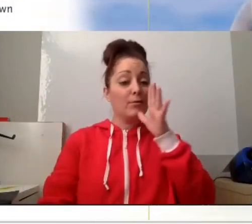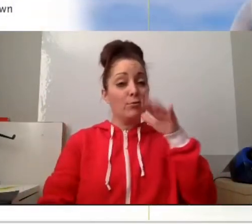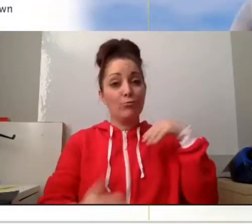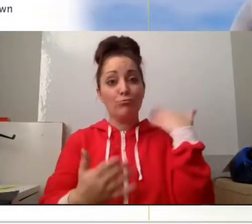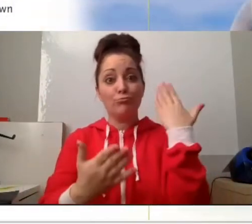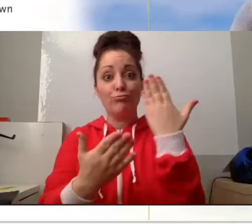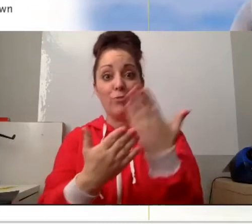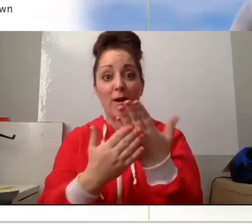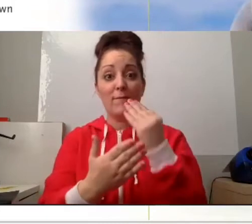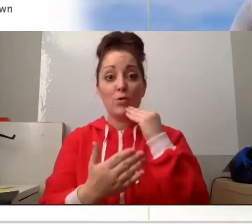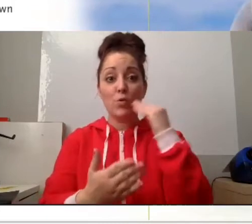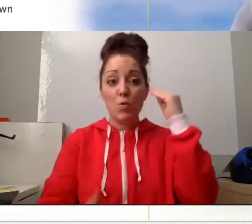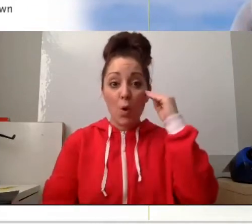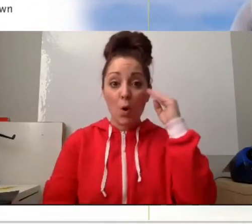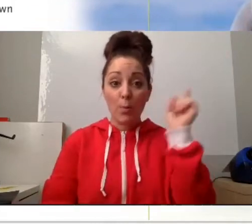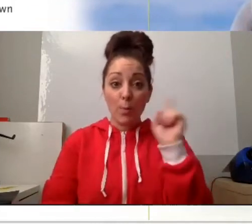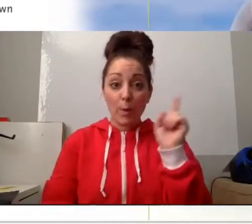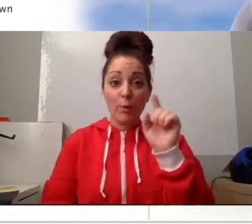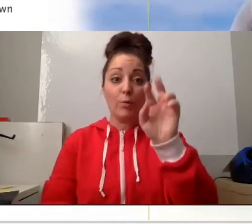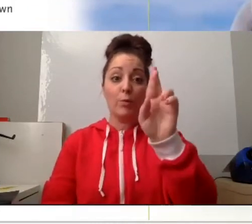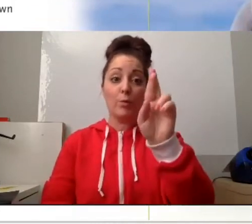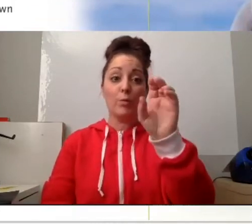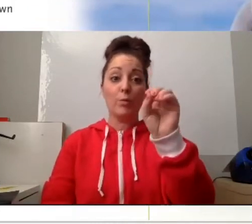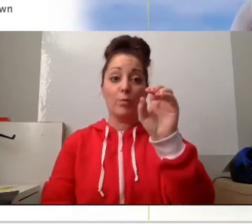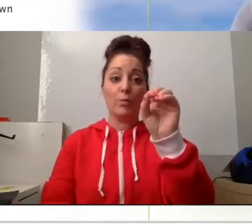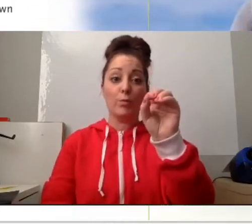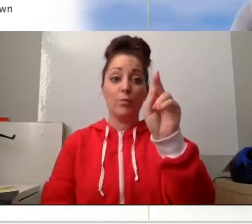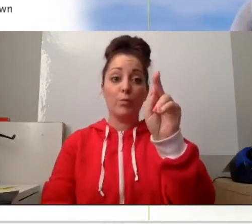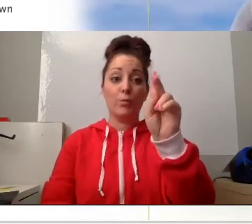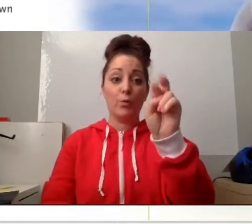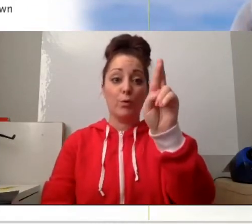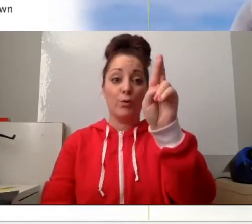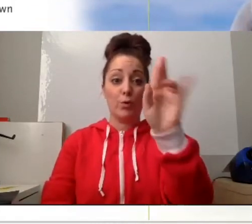As the mother arrives at the rookery,